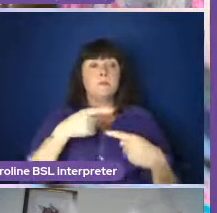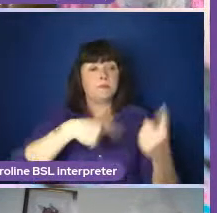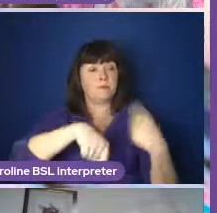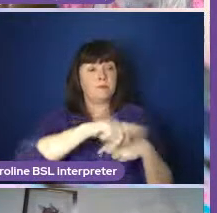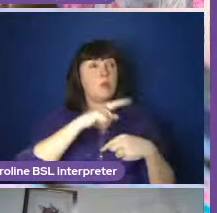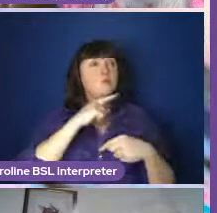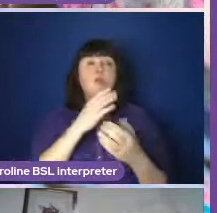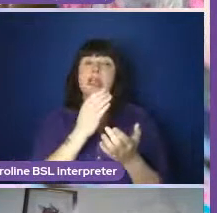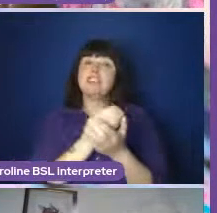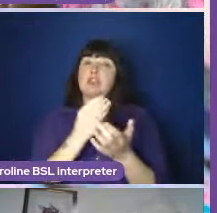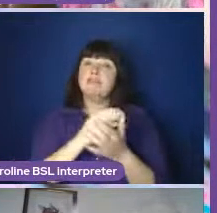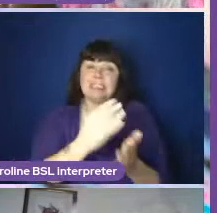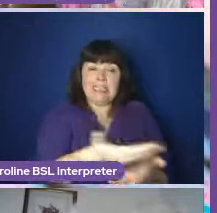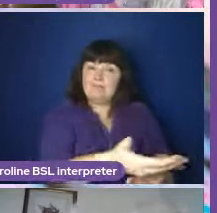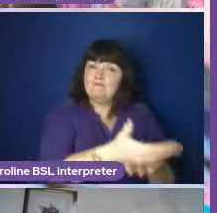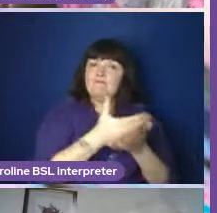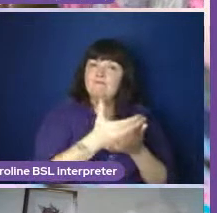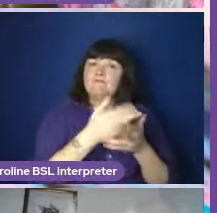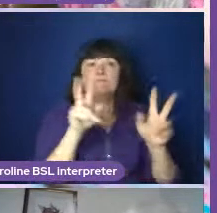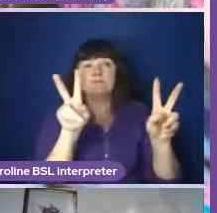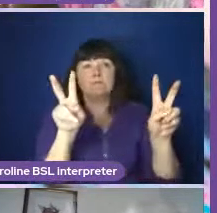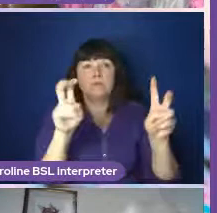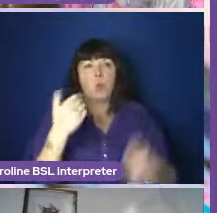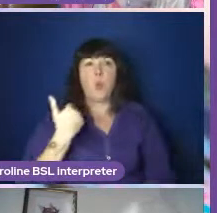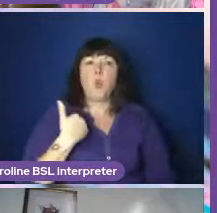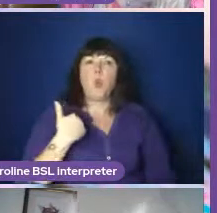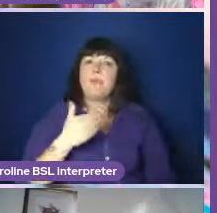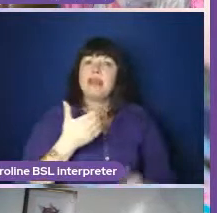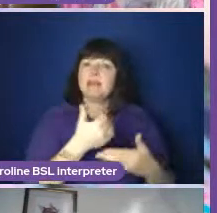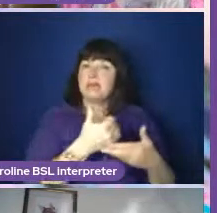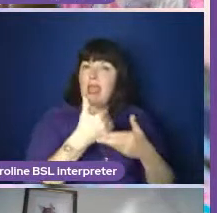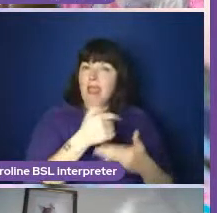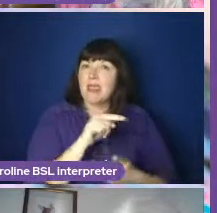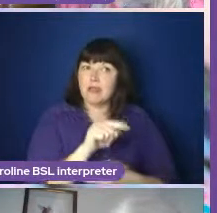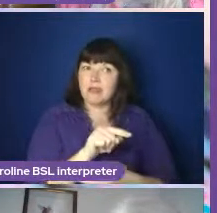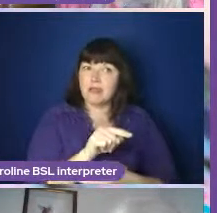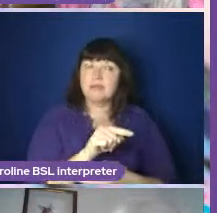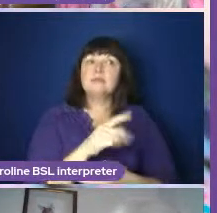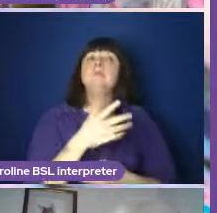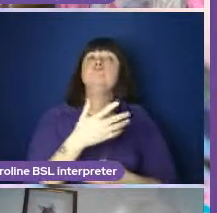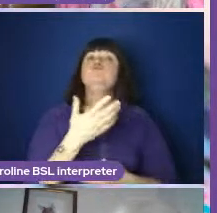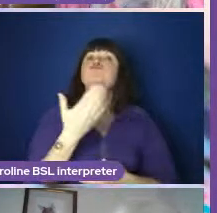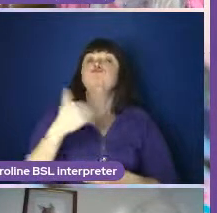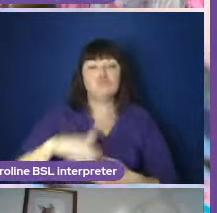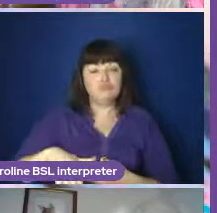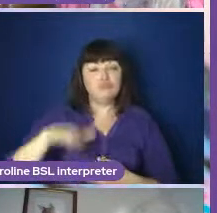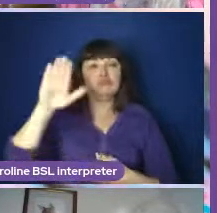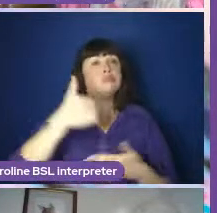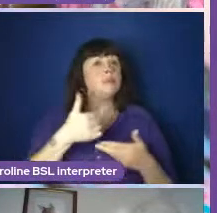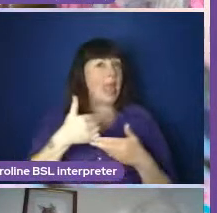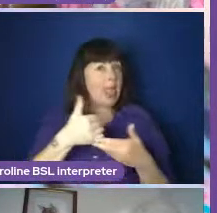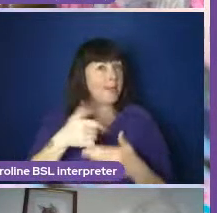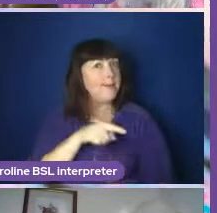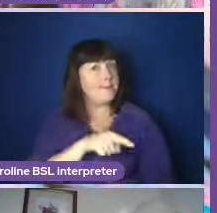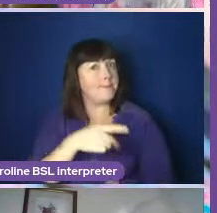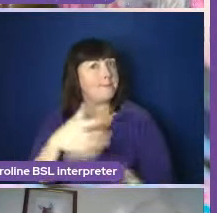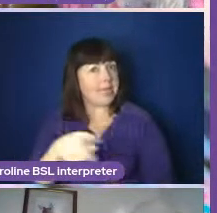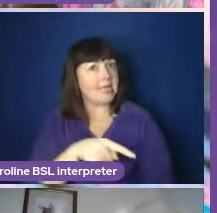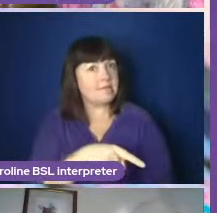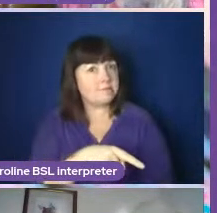Aid, which I'm a great advocate for. They've helped me lots in the past. And